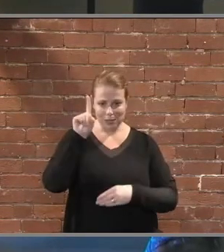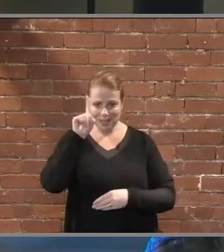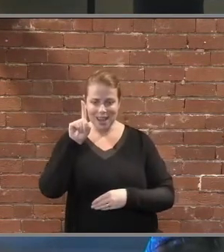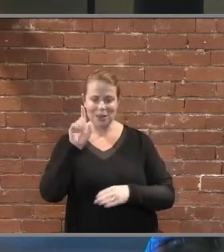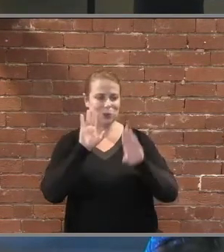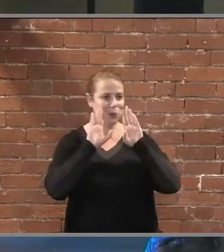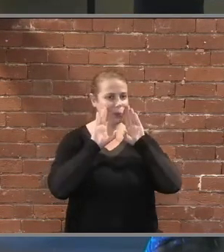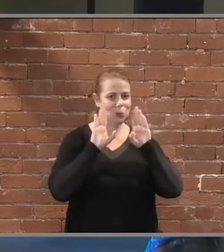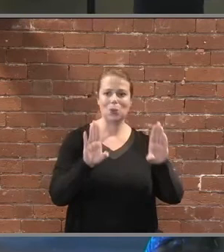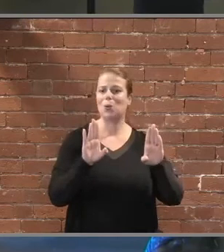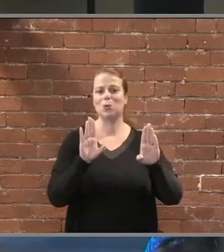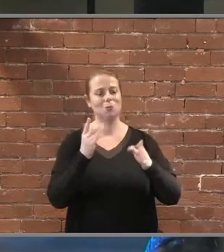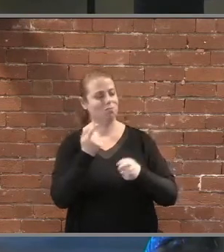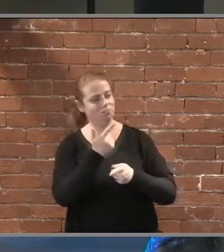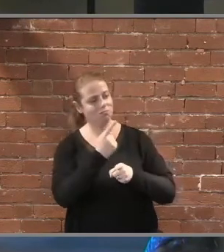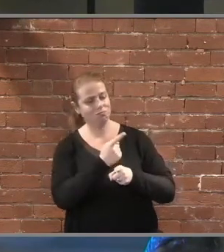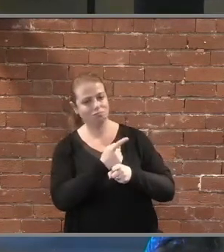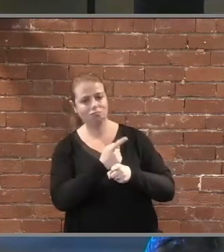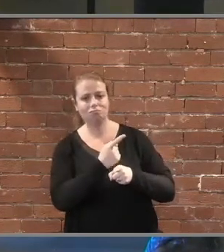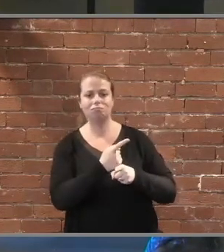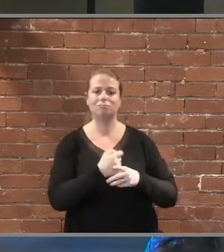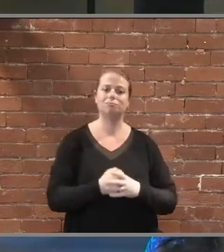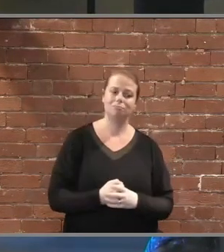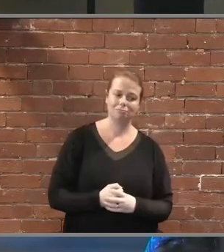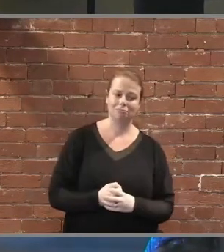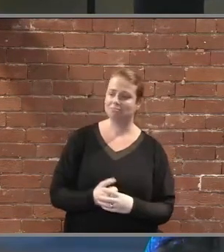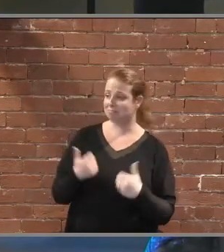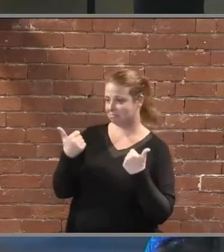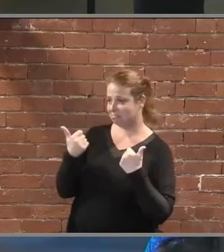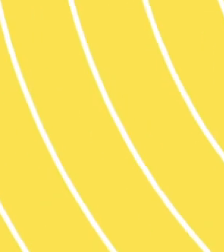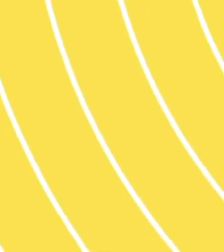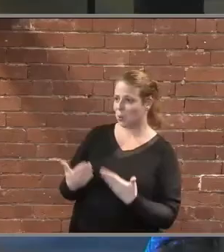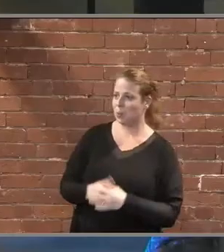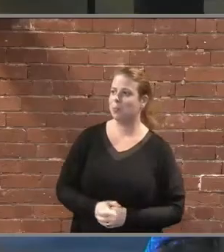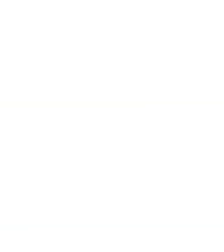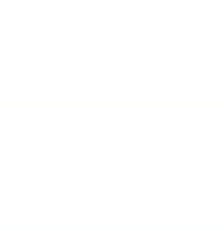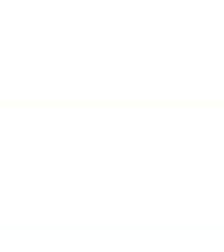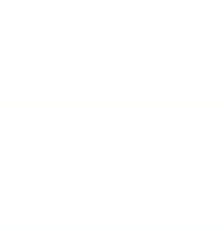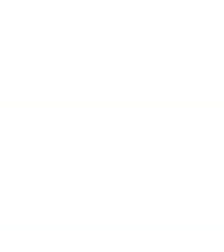awesome to chat and No worries. Thank you.